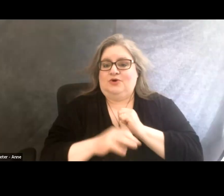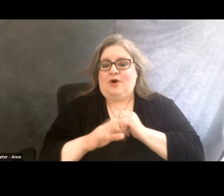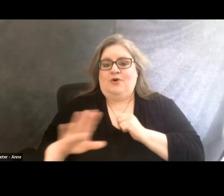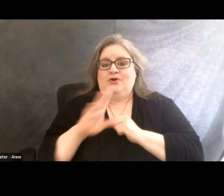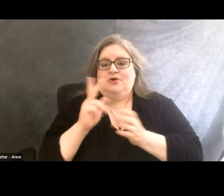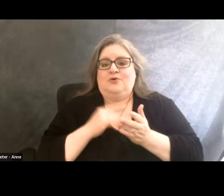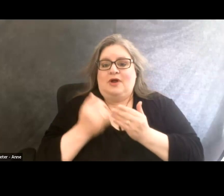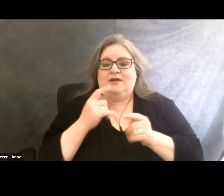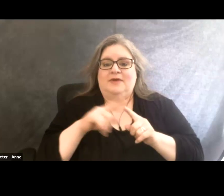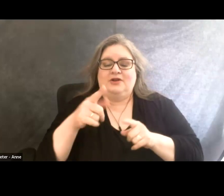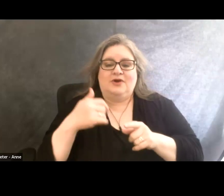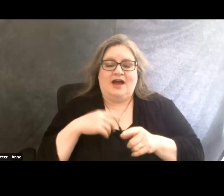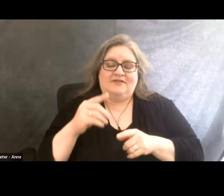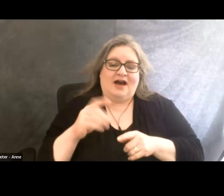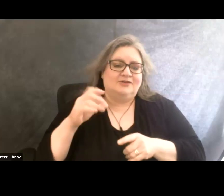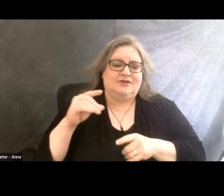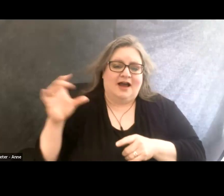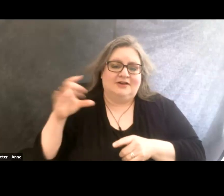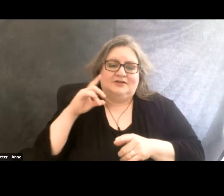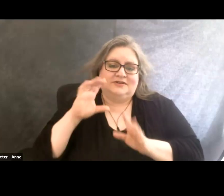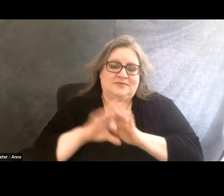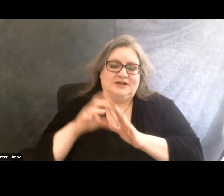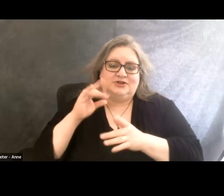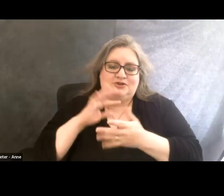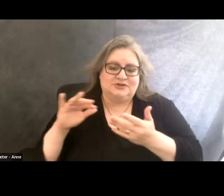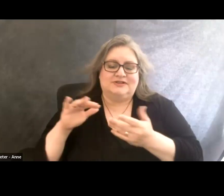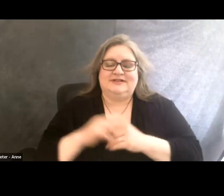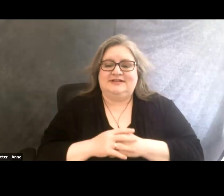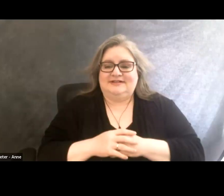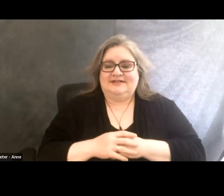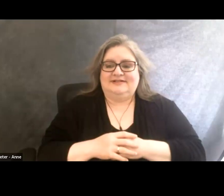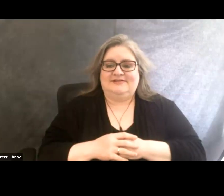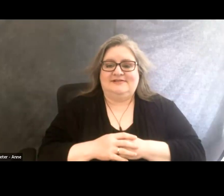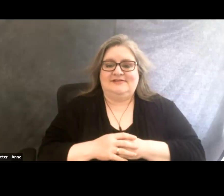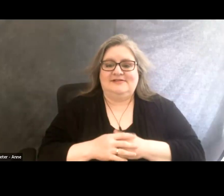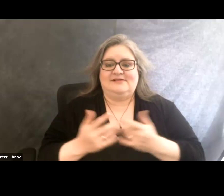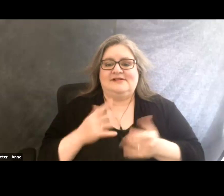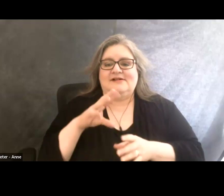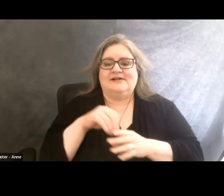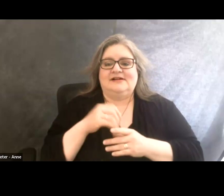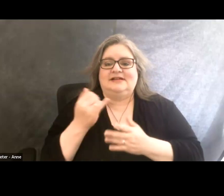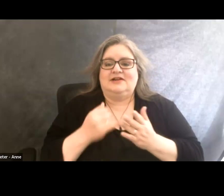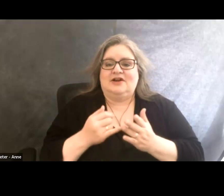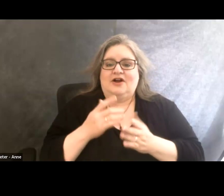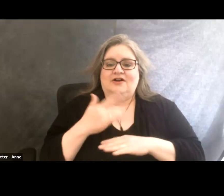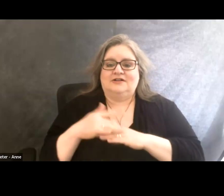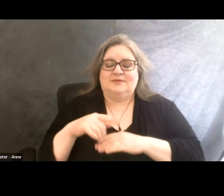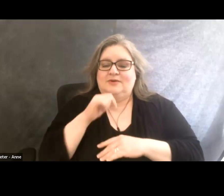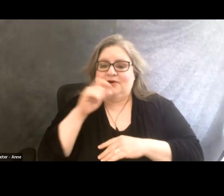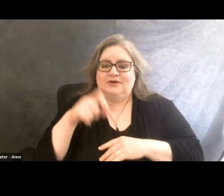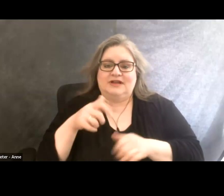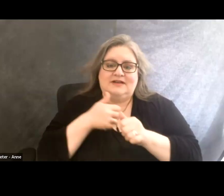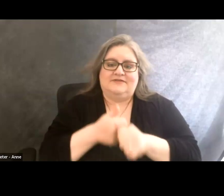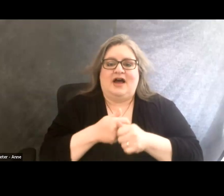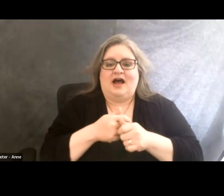projects, but you have hundreds and hundreds of pictures and all this content. Now, in the art space, we don't need to follow these